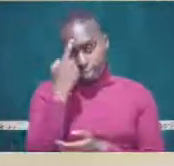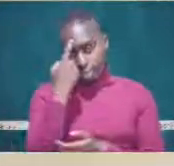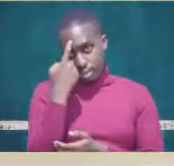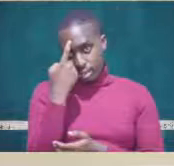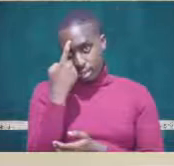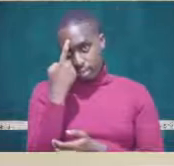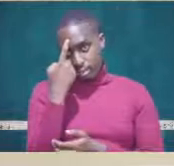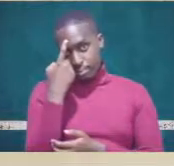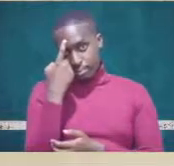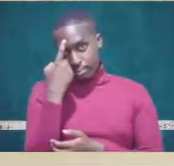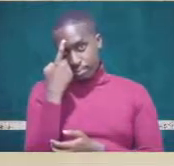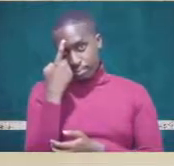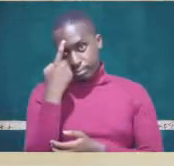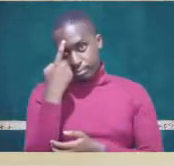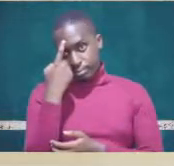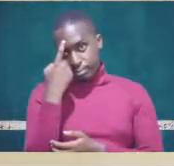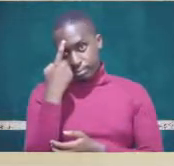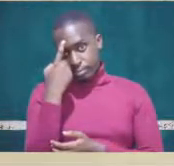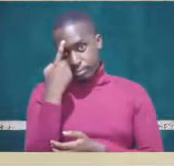issued by the government